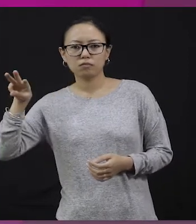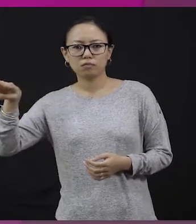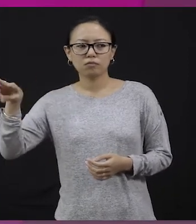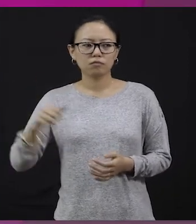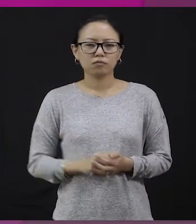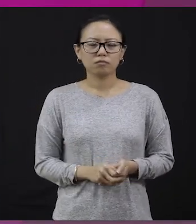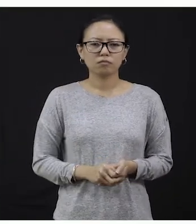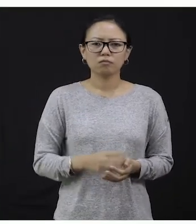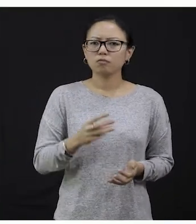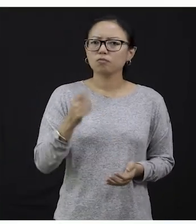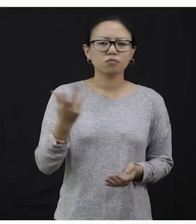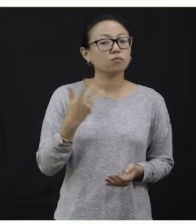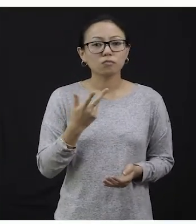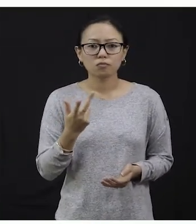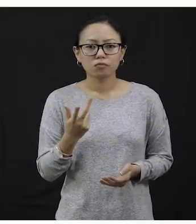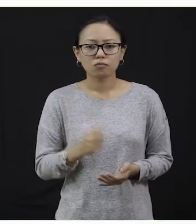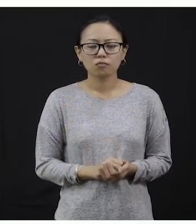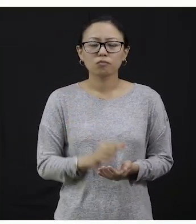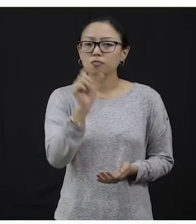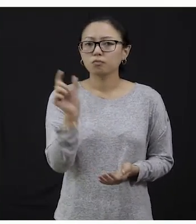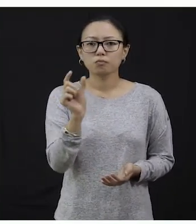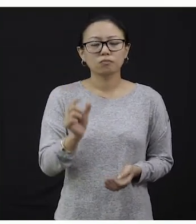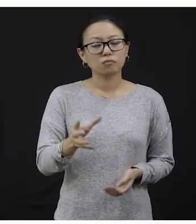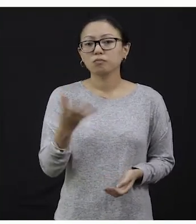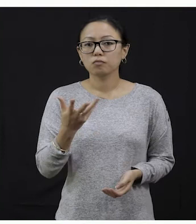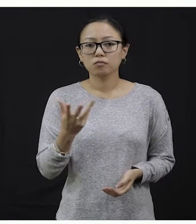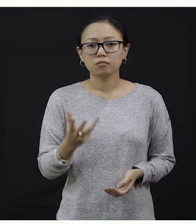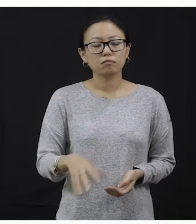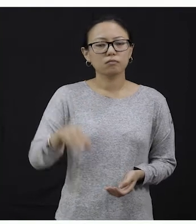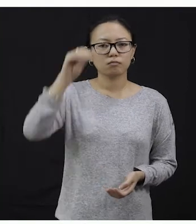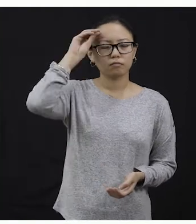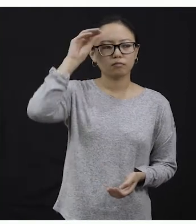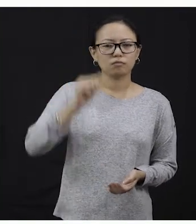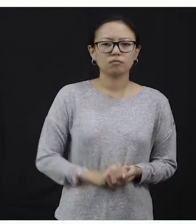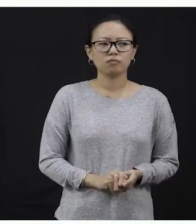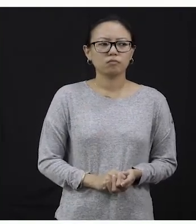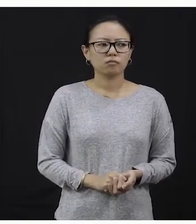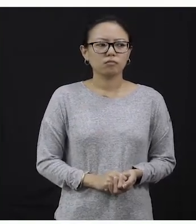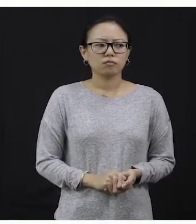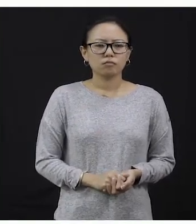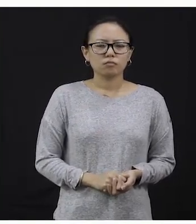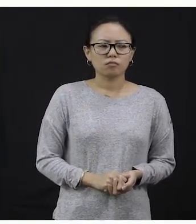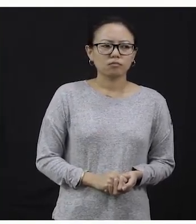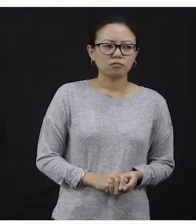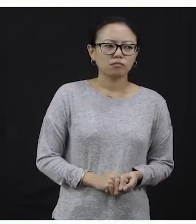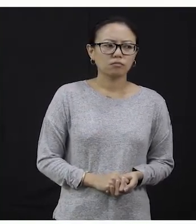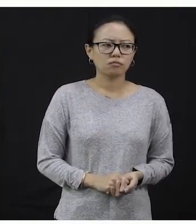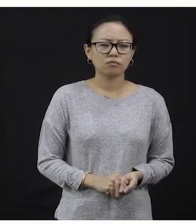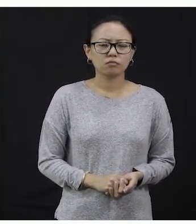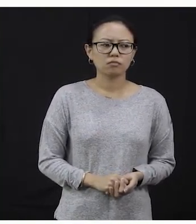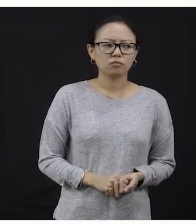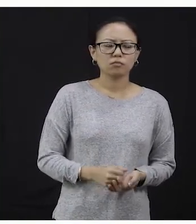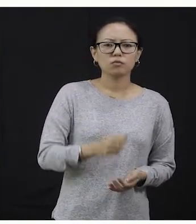and how do we use them. So we count things using numbers like 1,